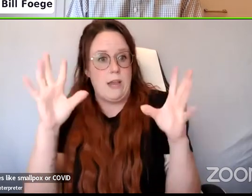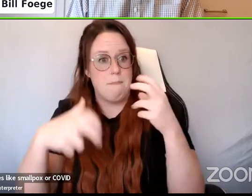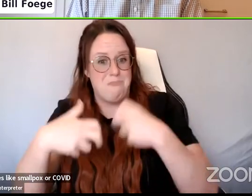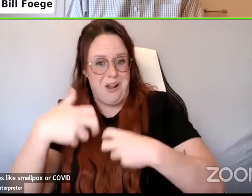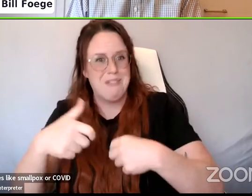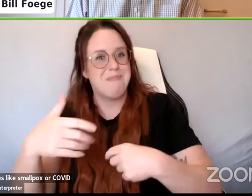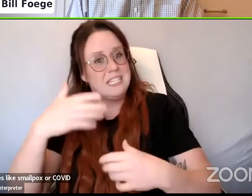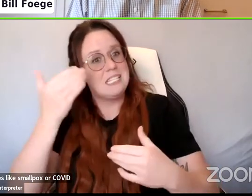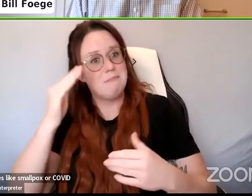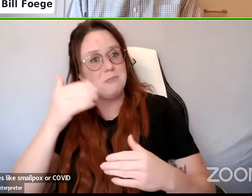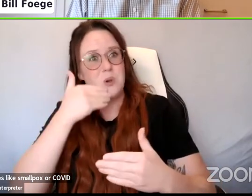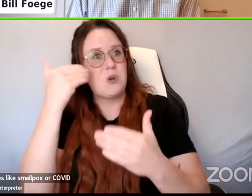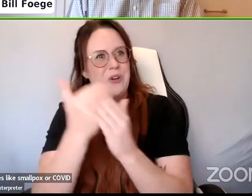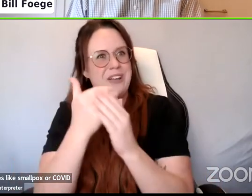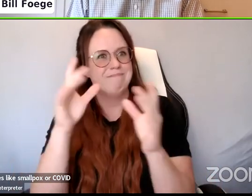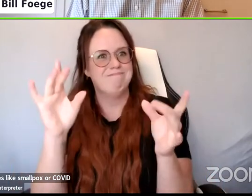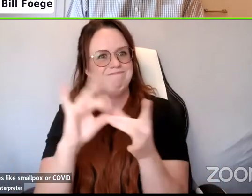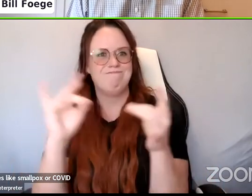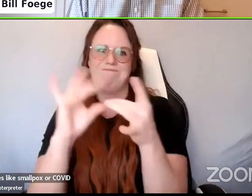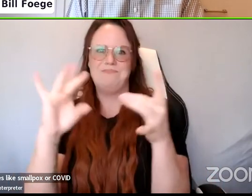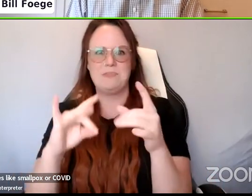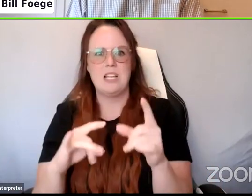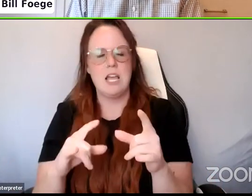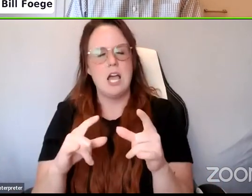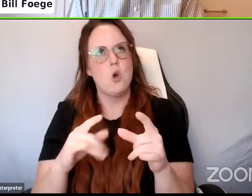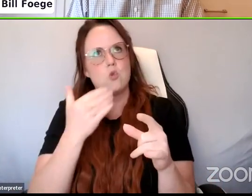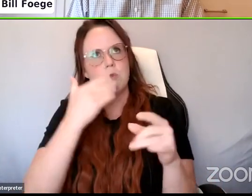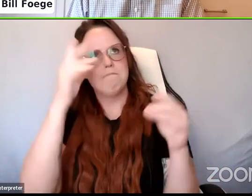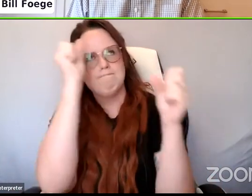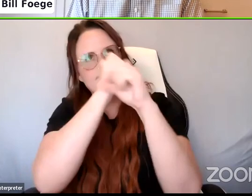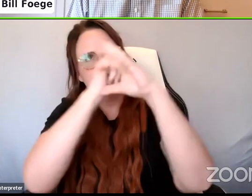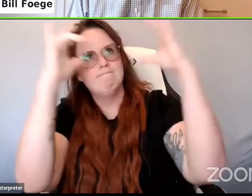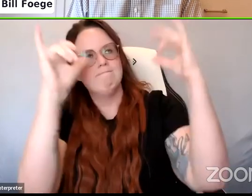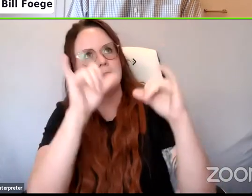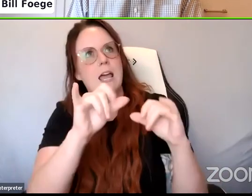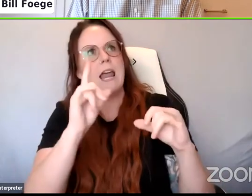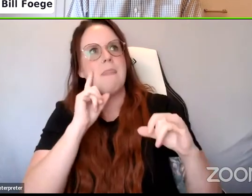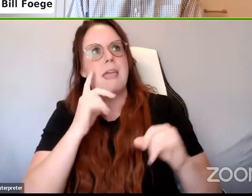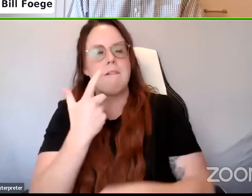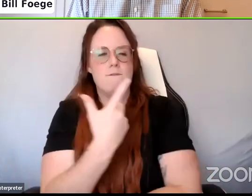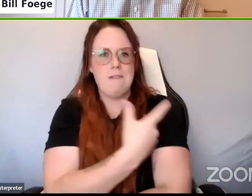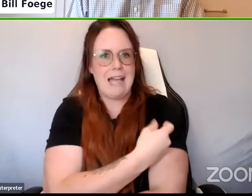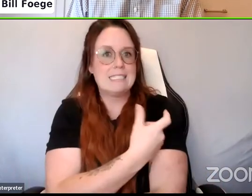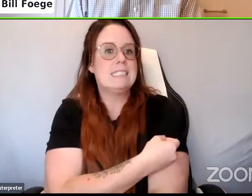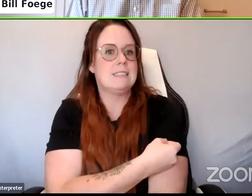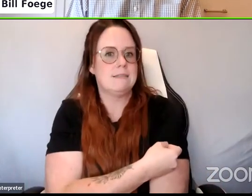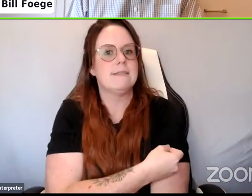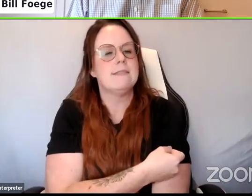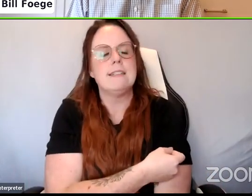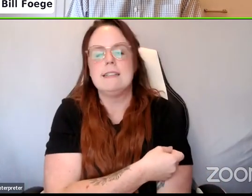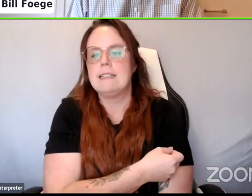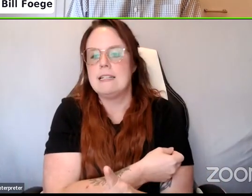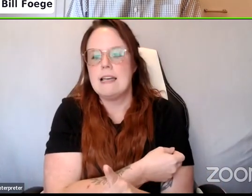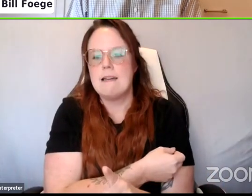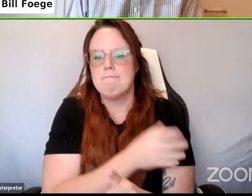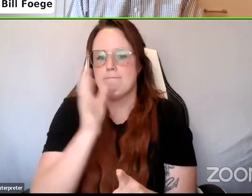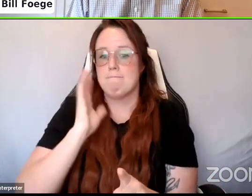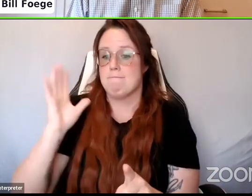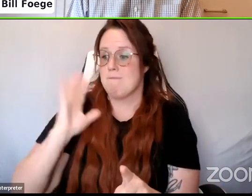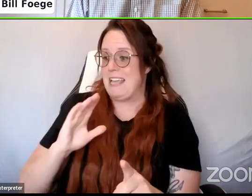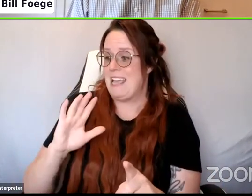a a great picture of this and when I think of vaccines for instance in the beginning in